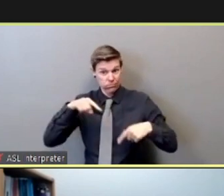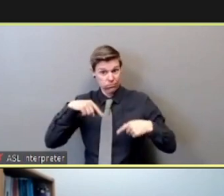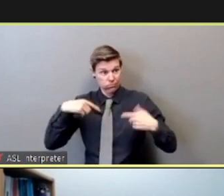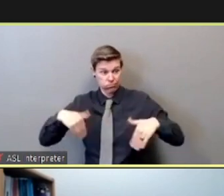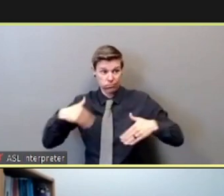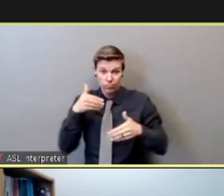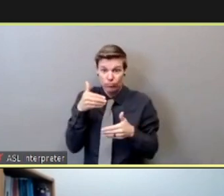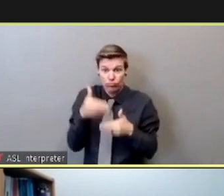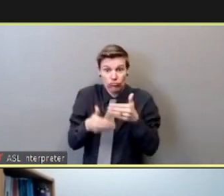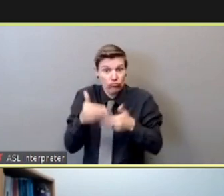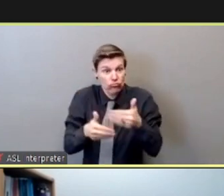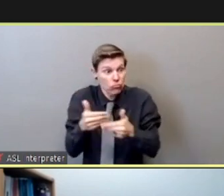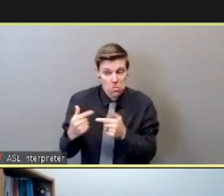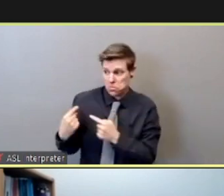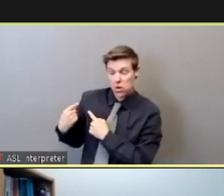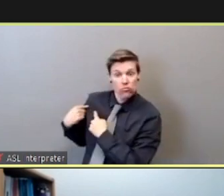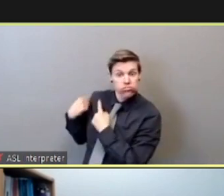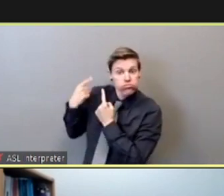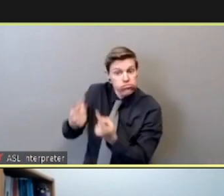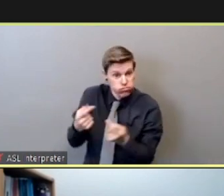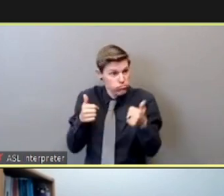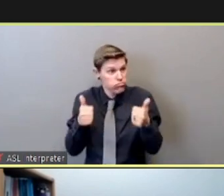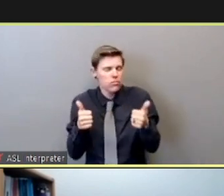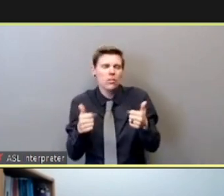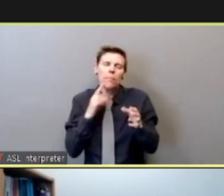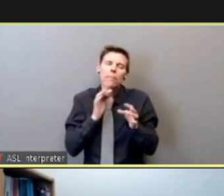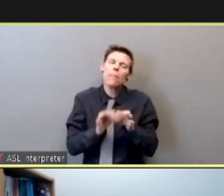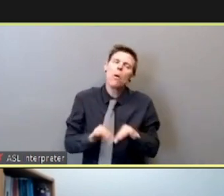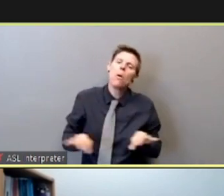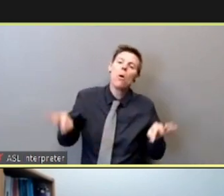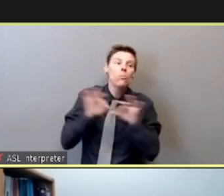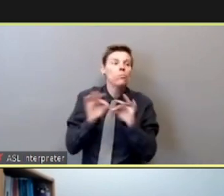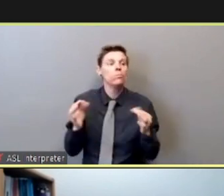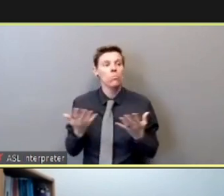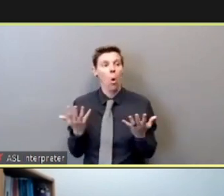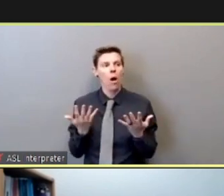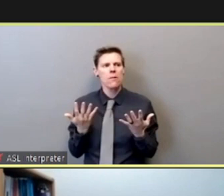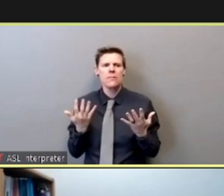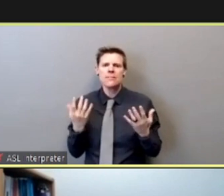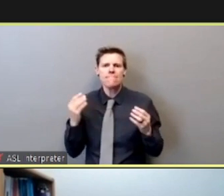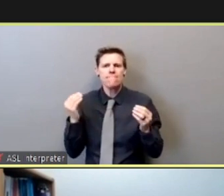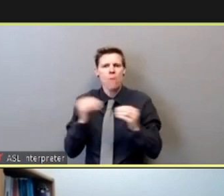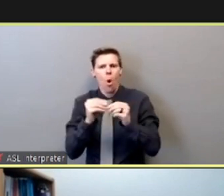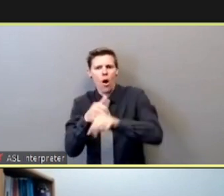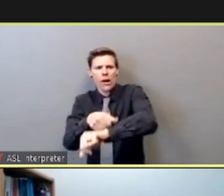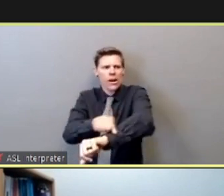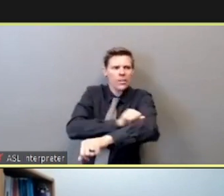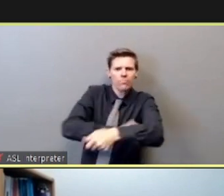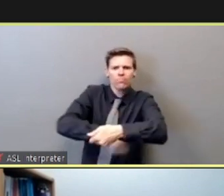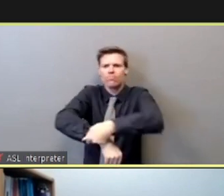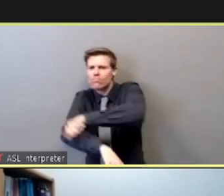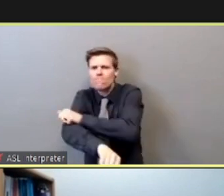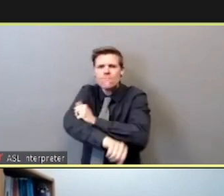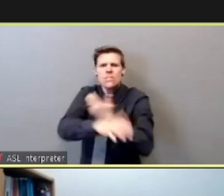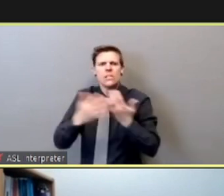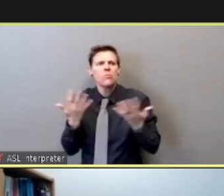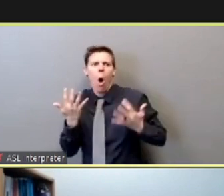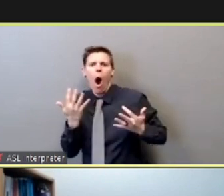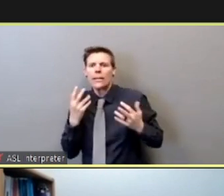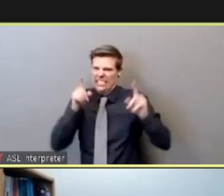extremely important it is to ramp up genomic surveillance or surveillance